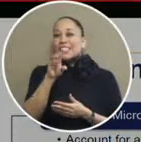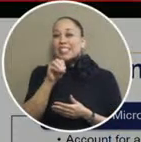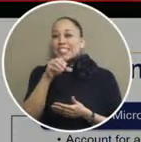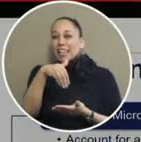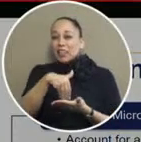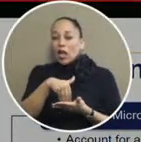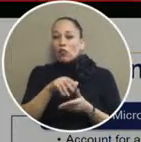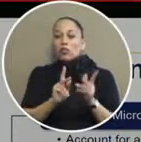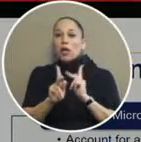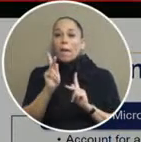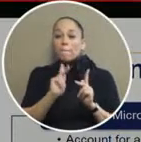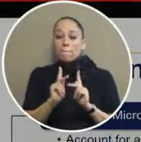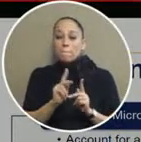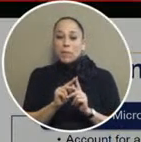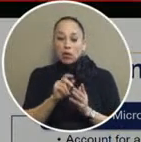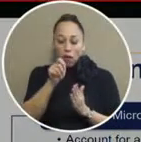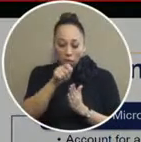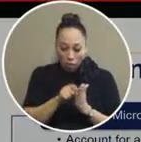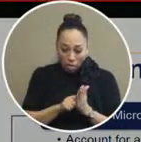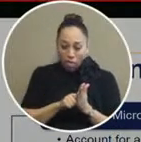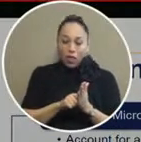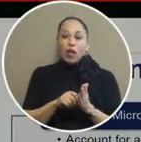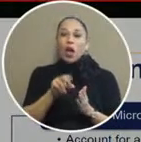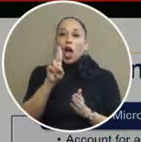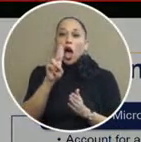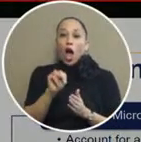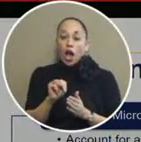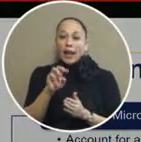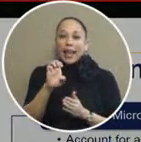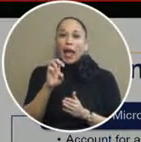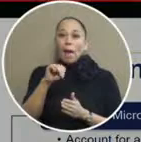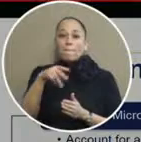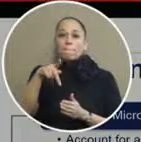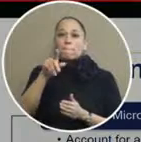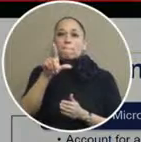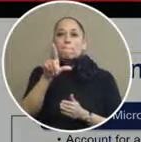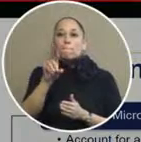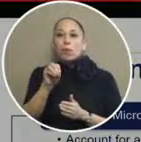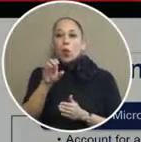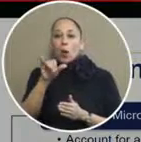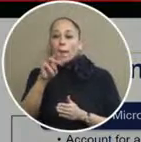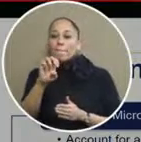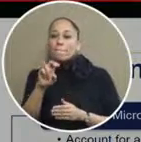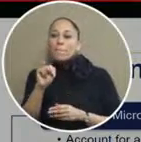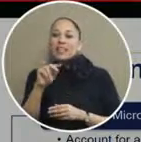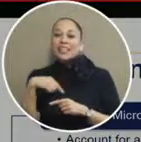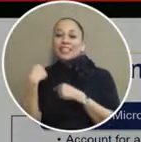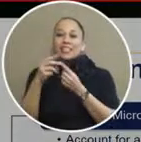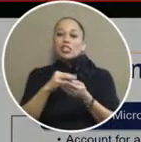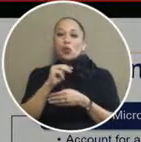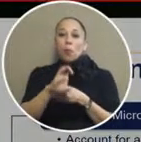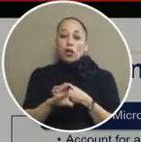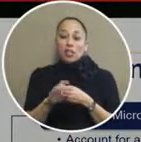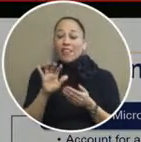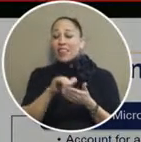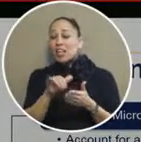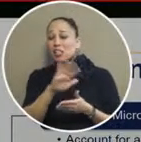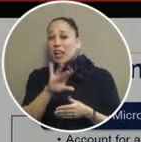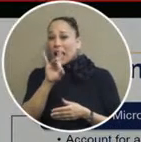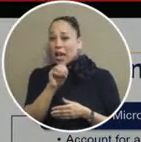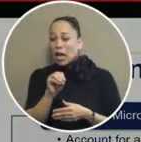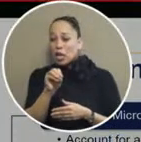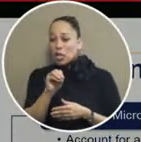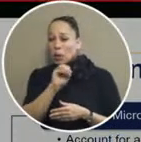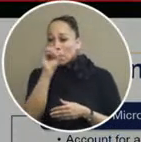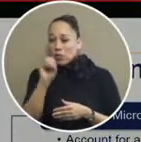60,000 people that have filed unemployment since March. But there's also an opportunity here, and approximately 80% have a